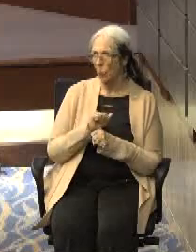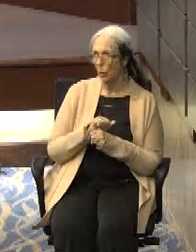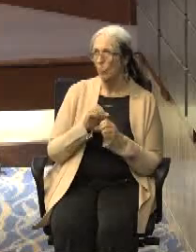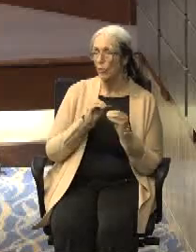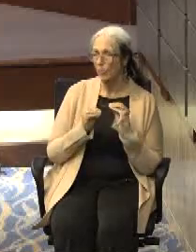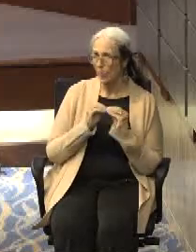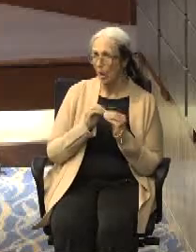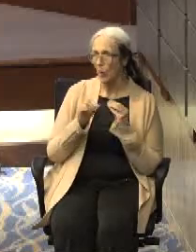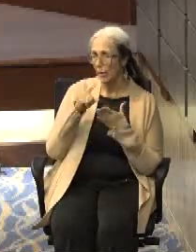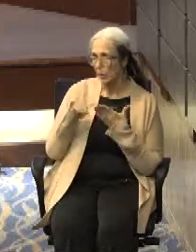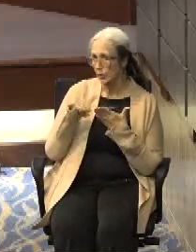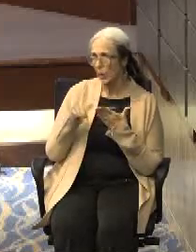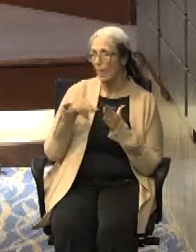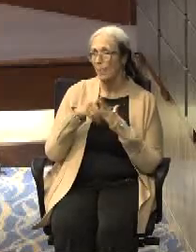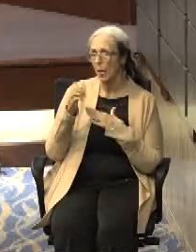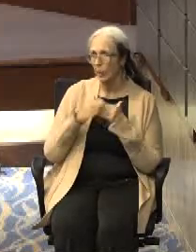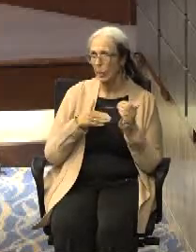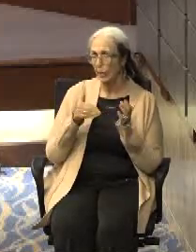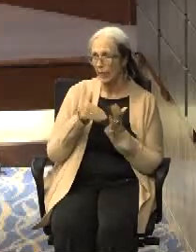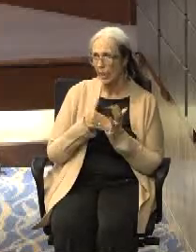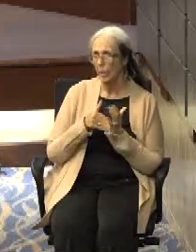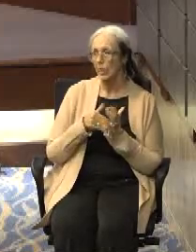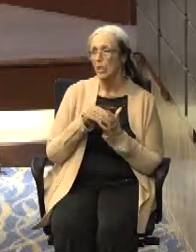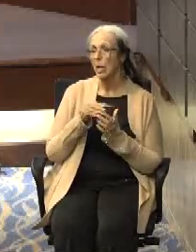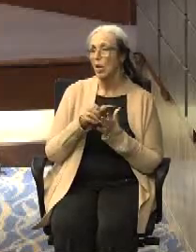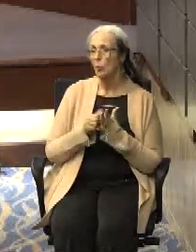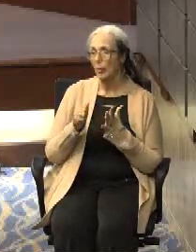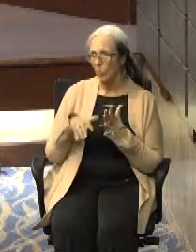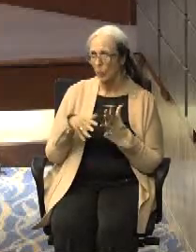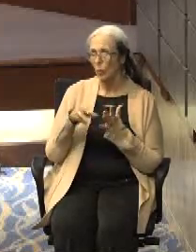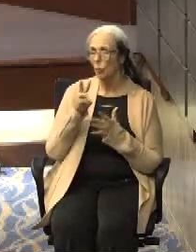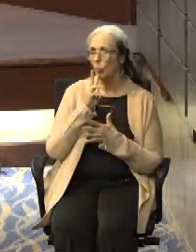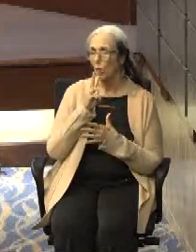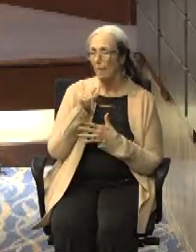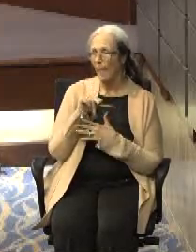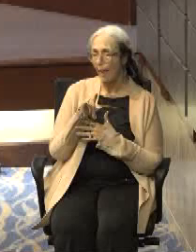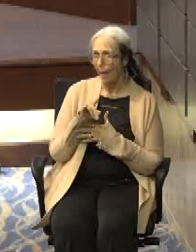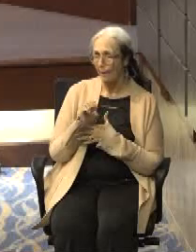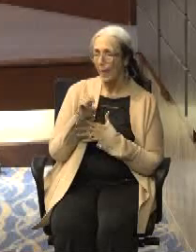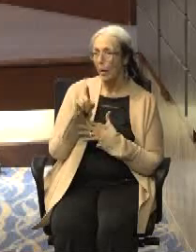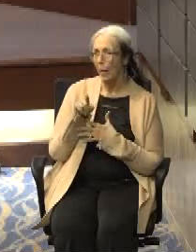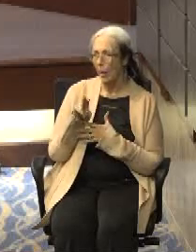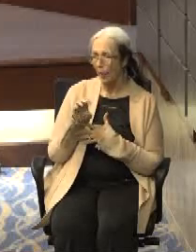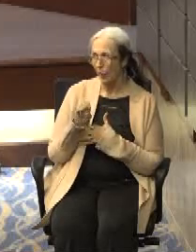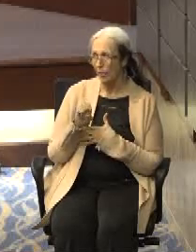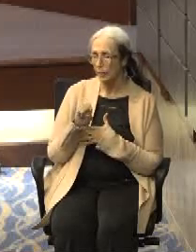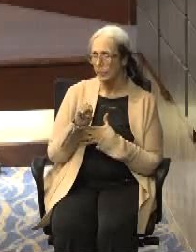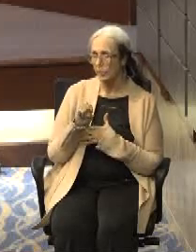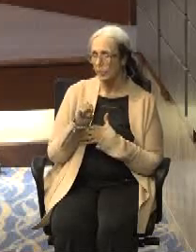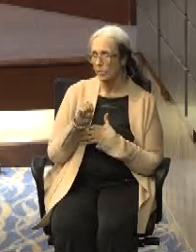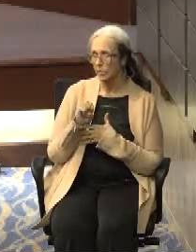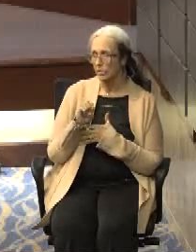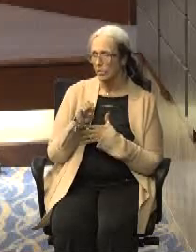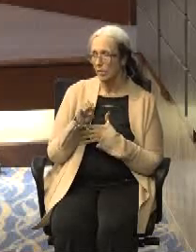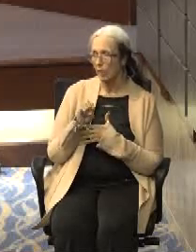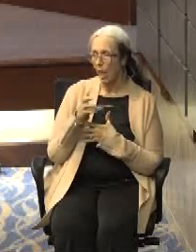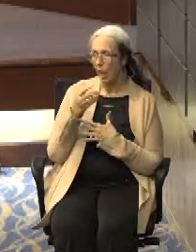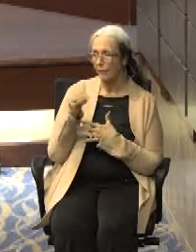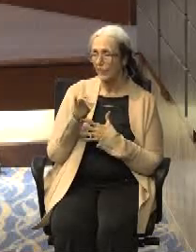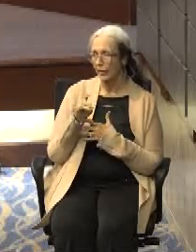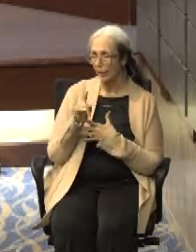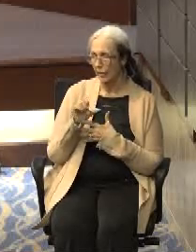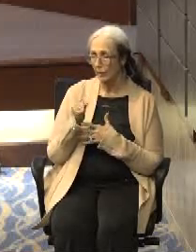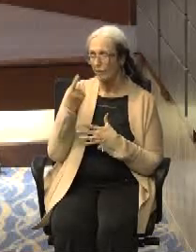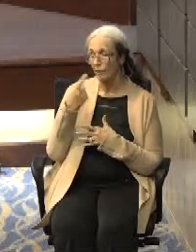inspecting, maintaining, rebuilding, replacing, relocating, and removing water pipelines and related appurtenances and facilities needed